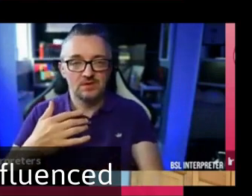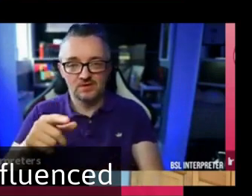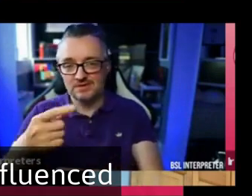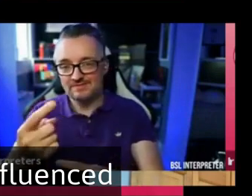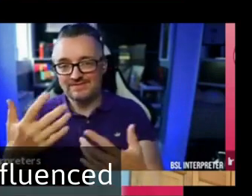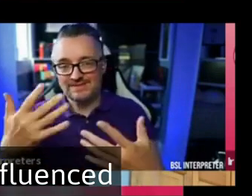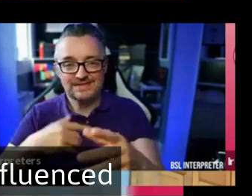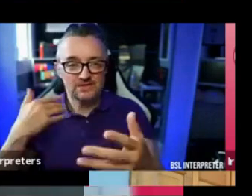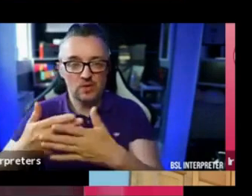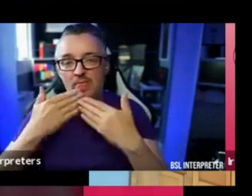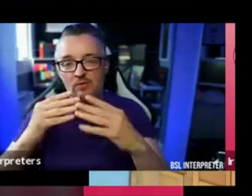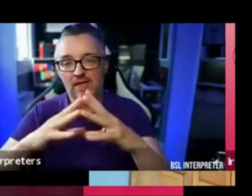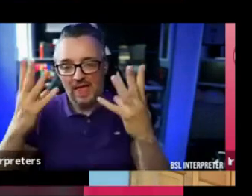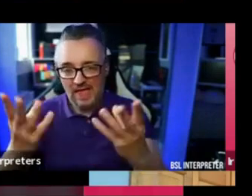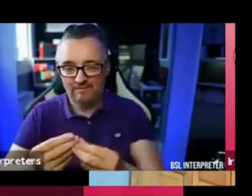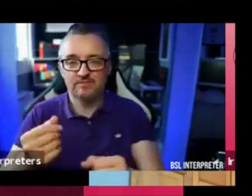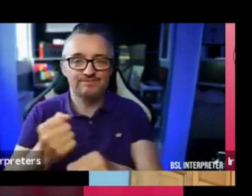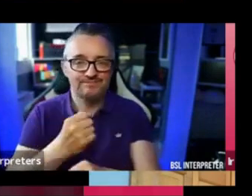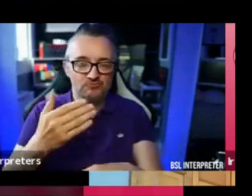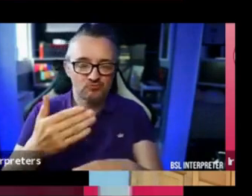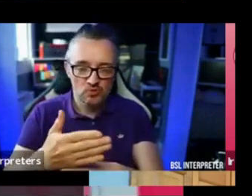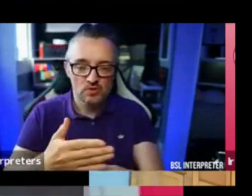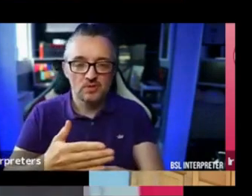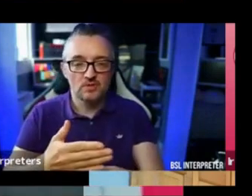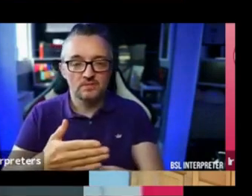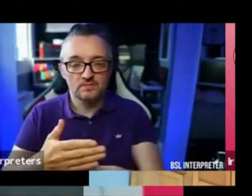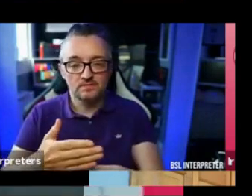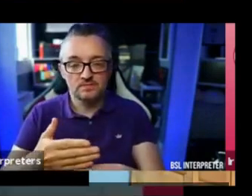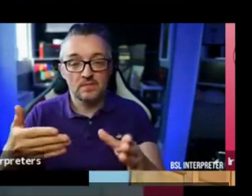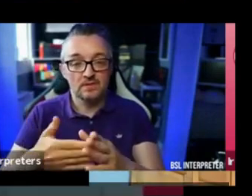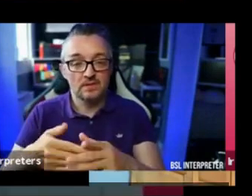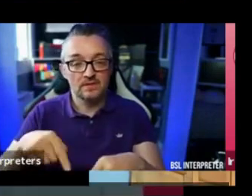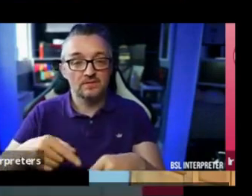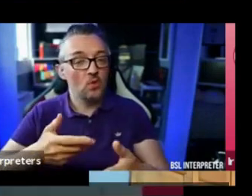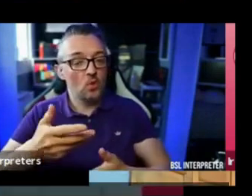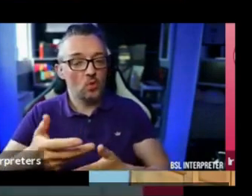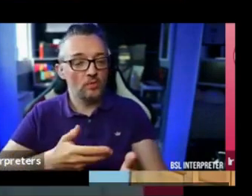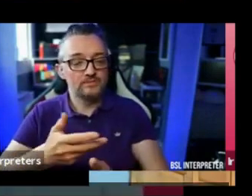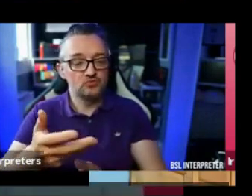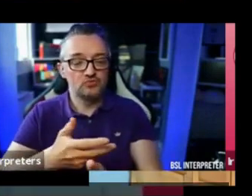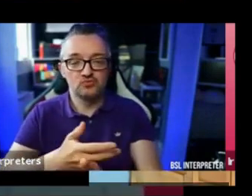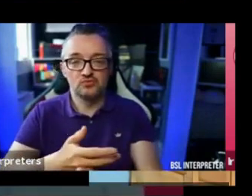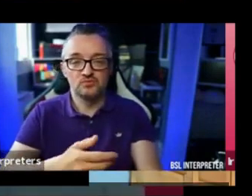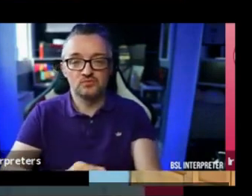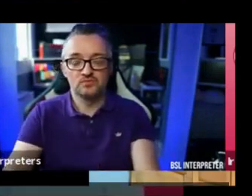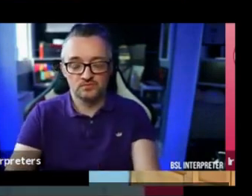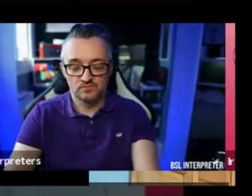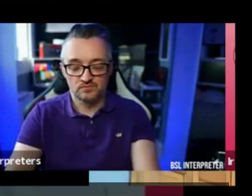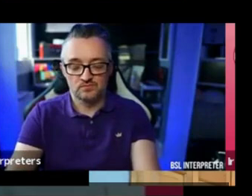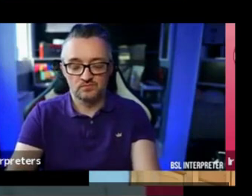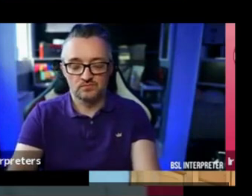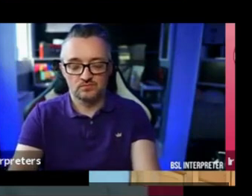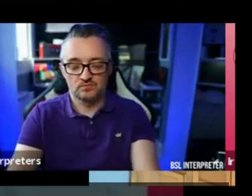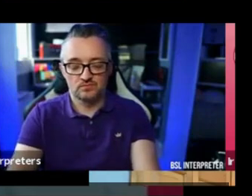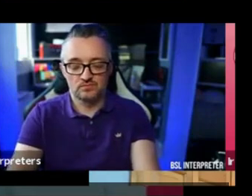those 10 years. So thank you for everything that you do. And this is a conversation that I hope that we will